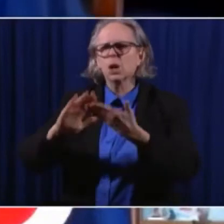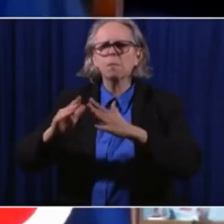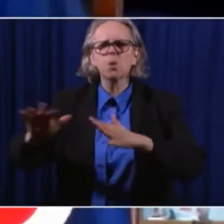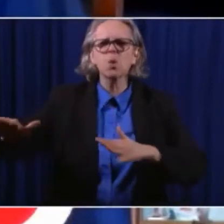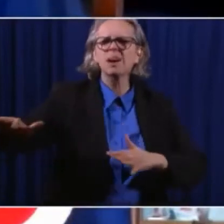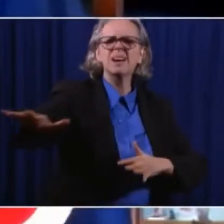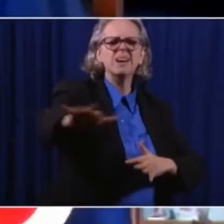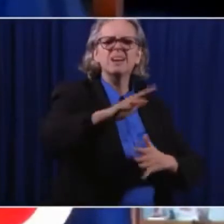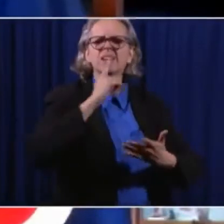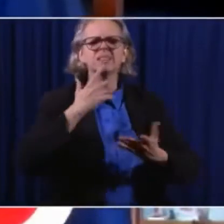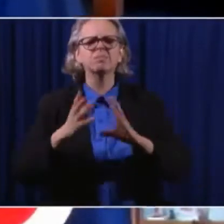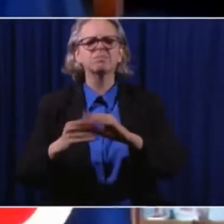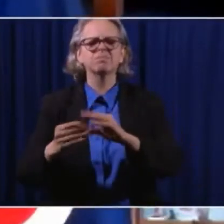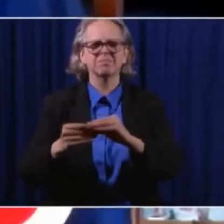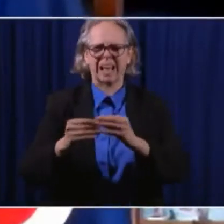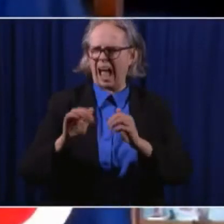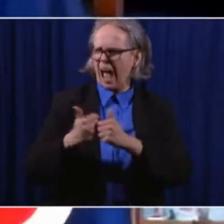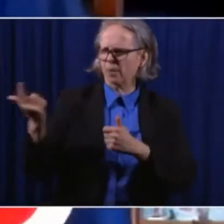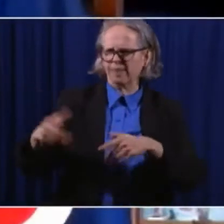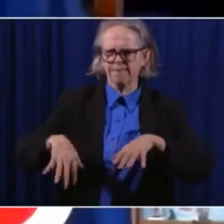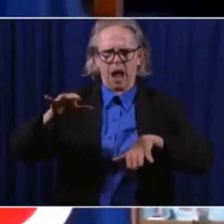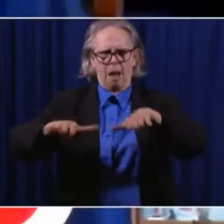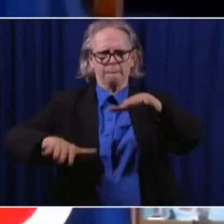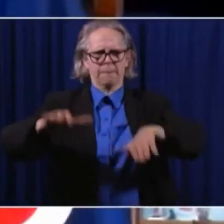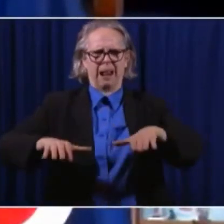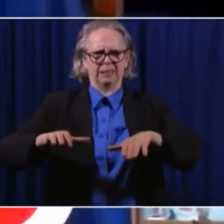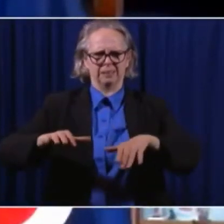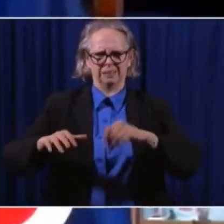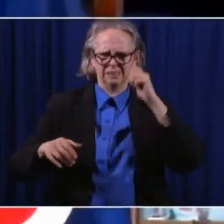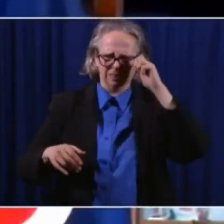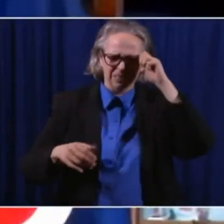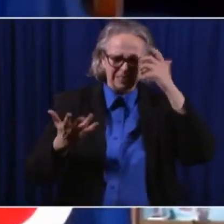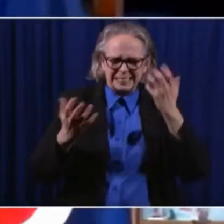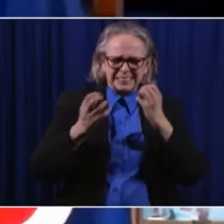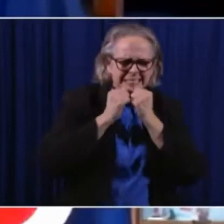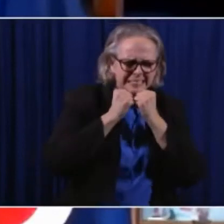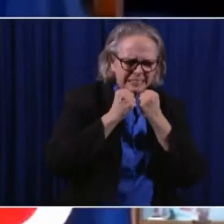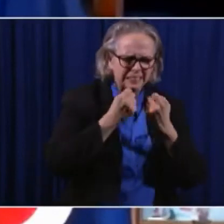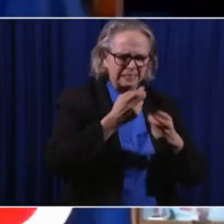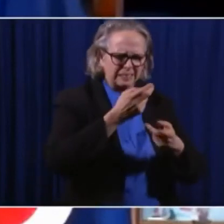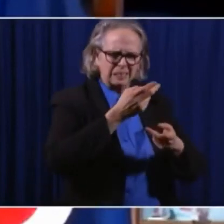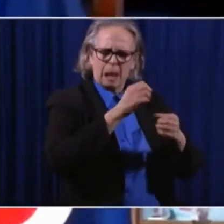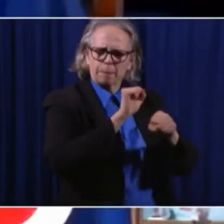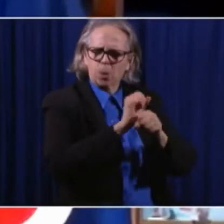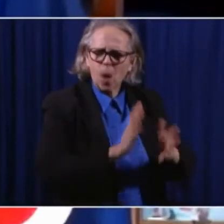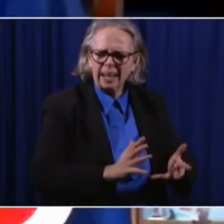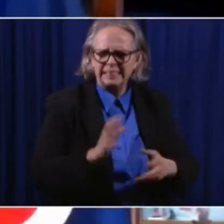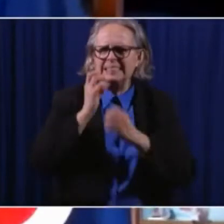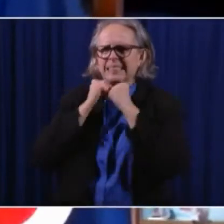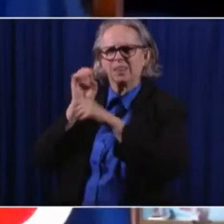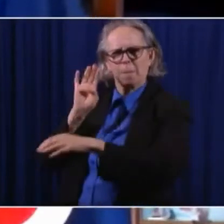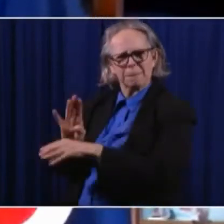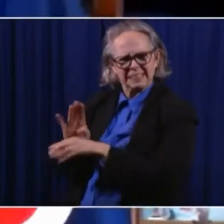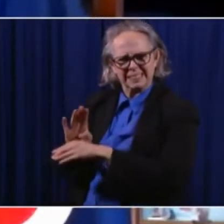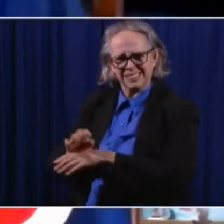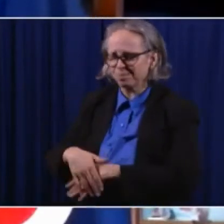balance between the needs of our healthcare community and the needs of businesses and the economy. So John, let me turn it over to you.